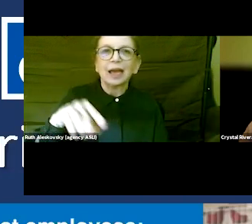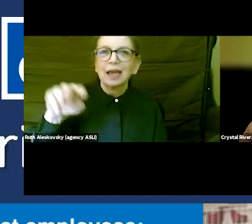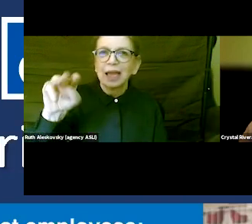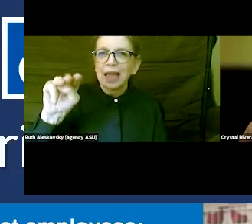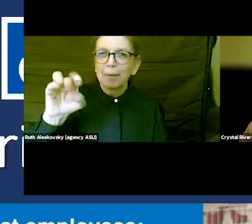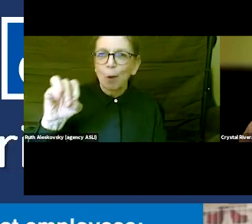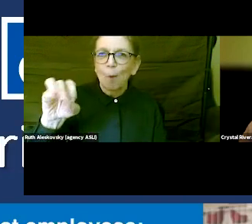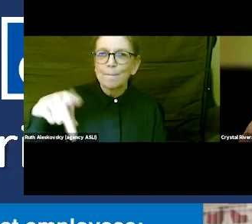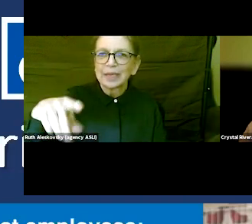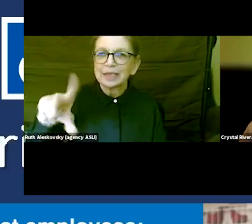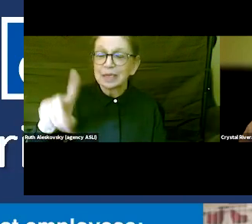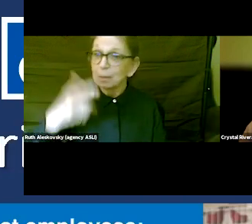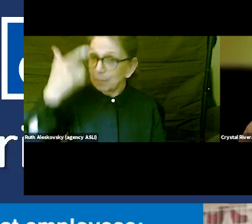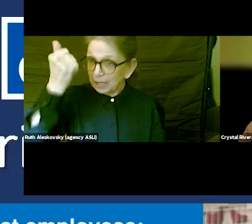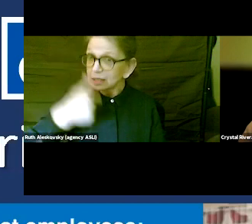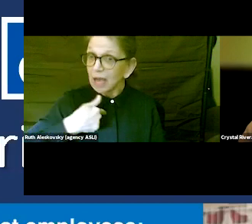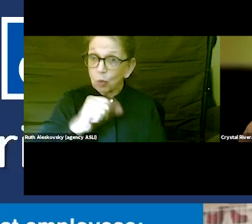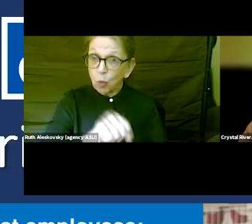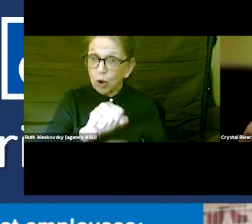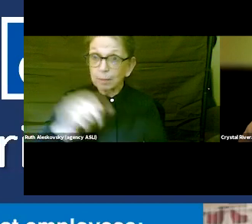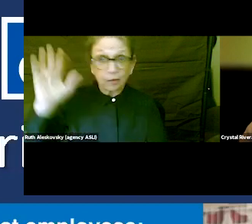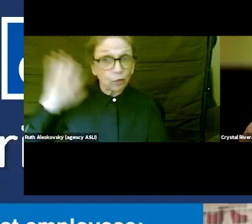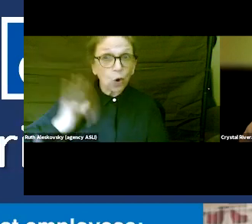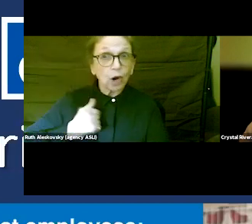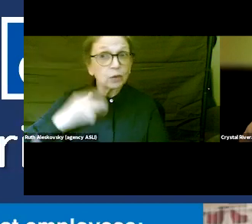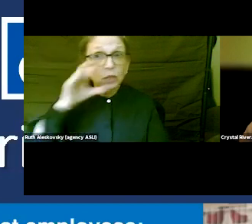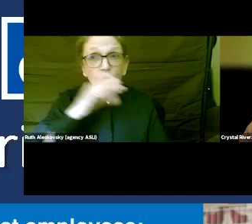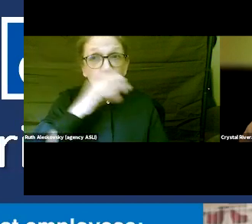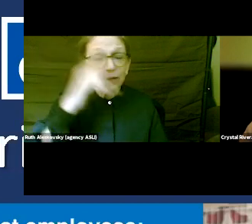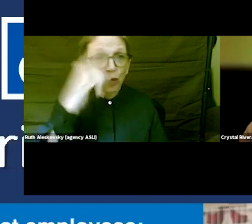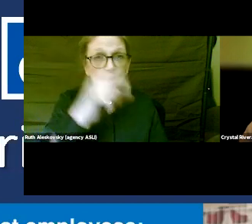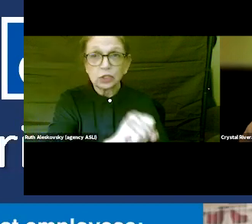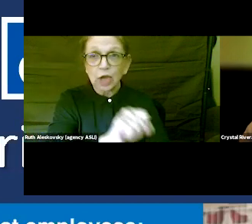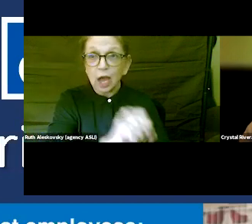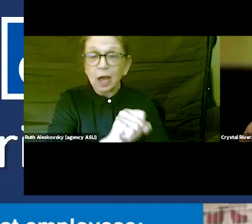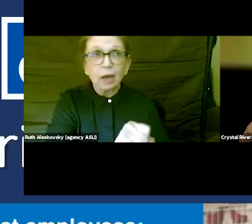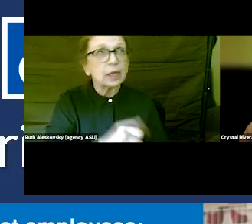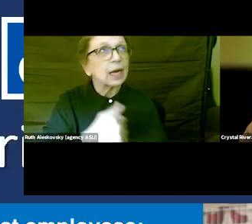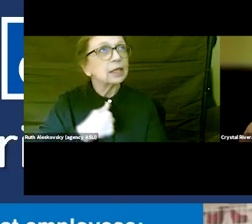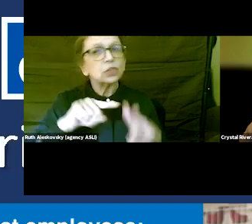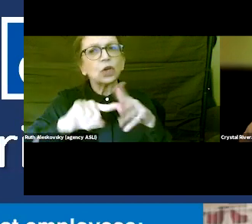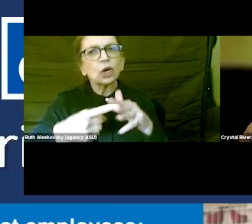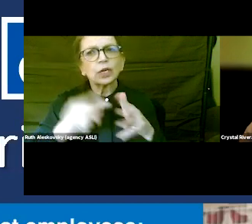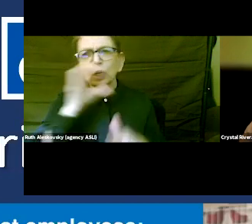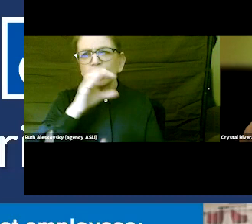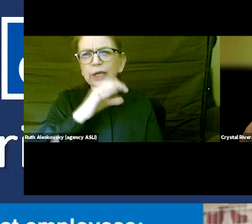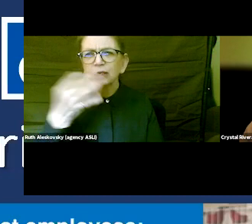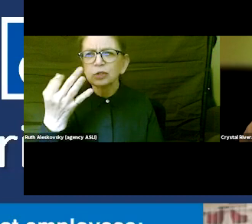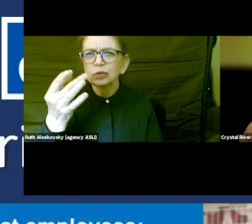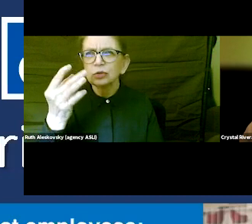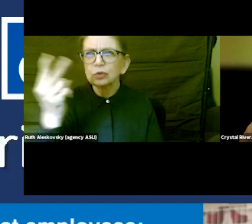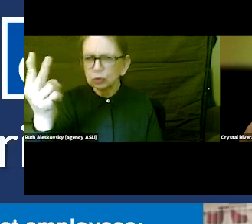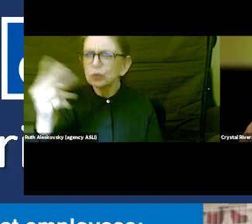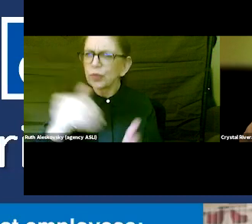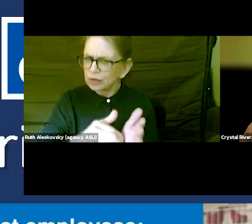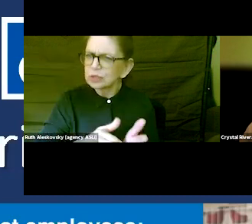As a former job seeker, I began looking for new employment in 2017.